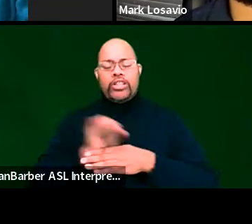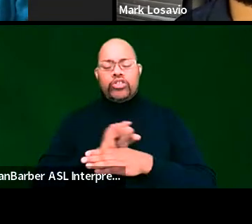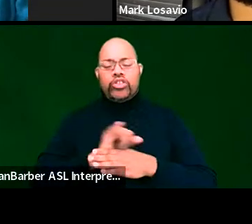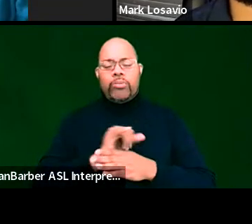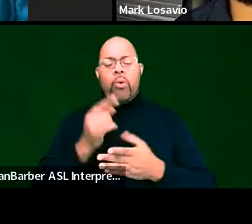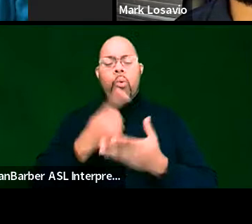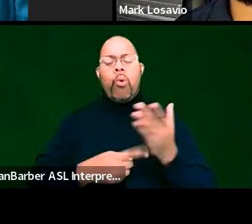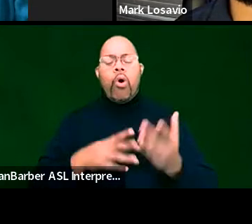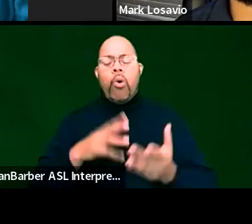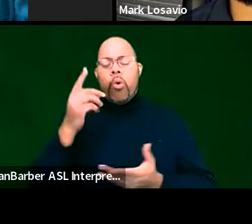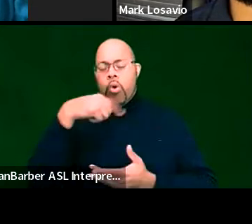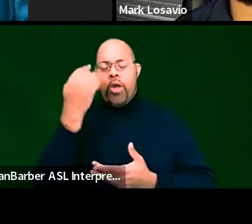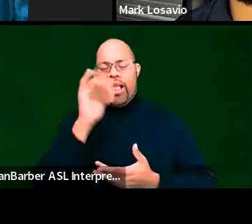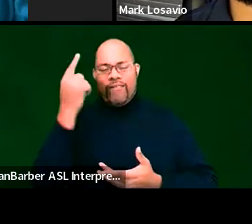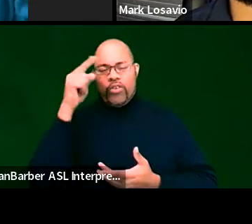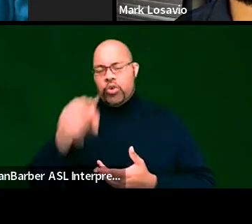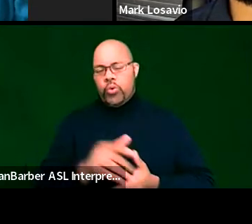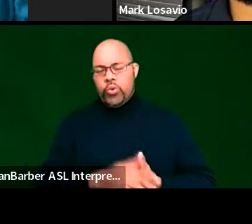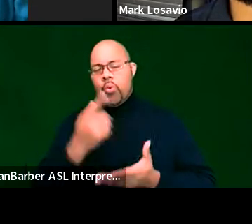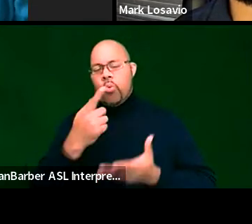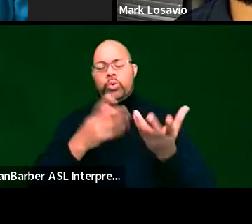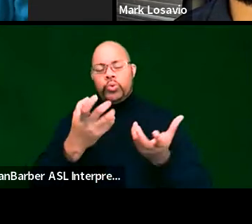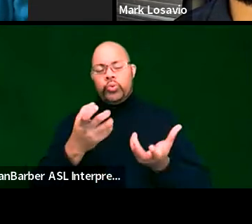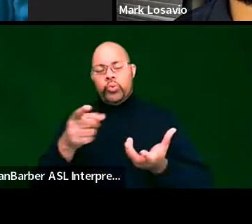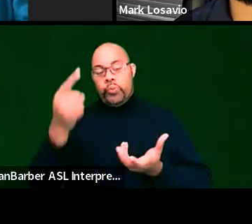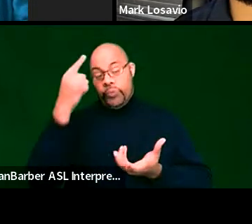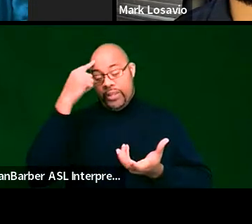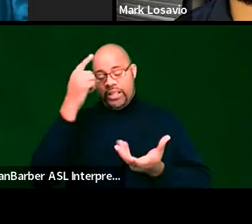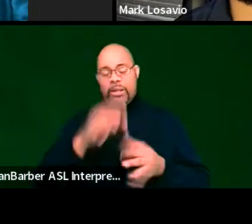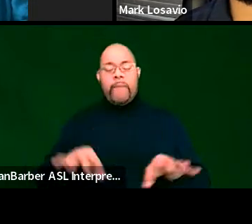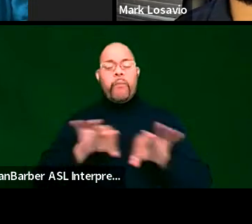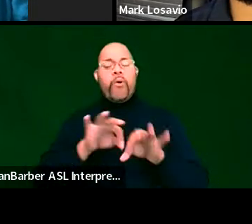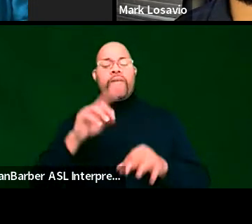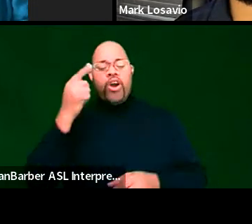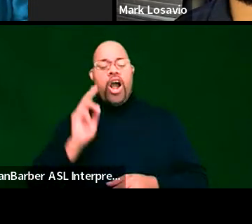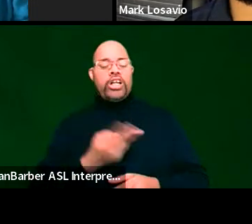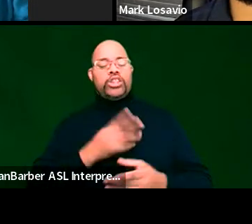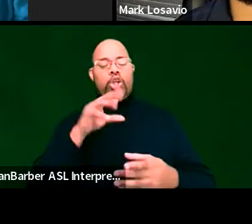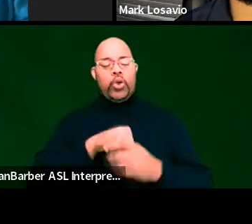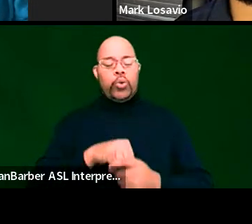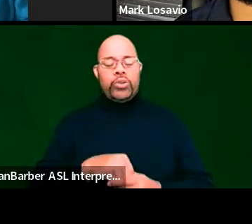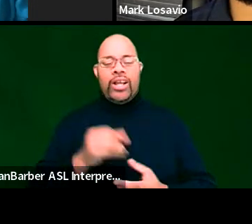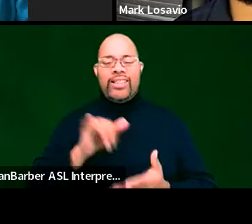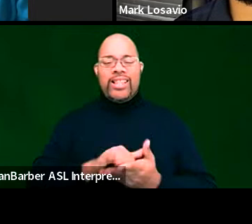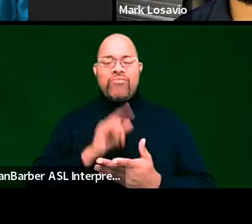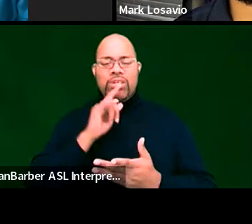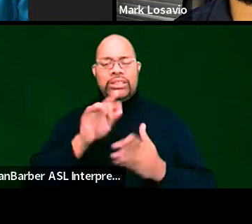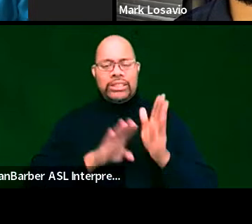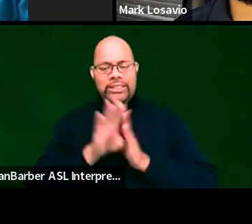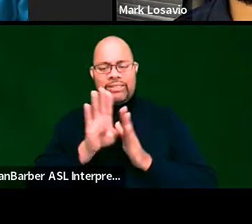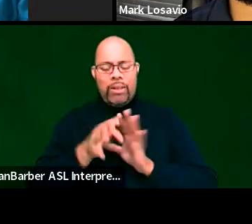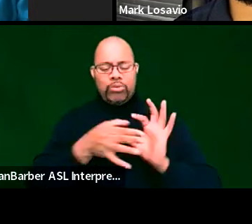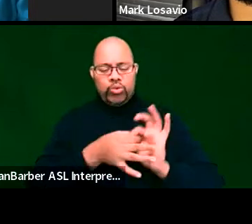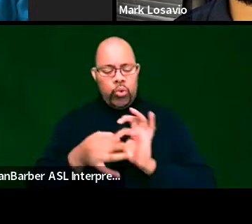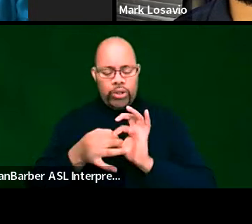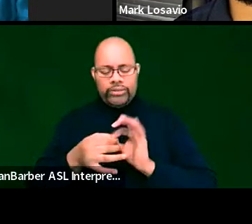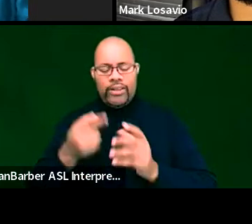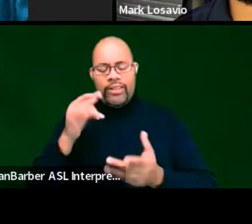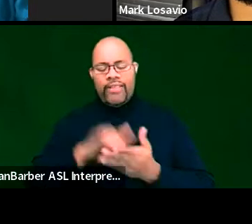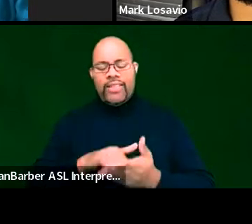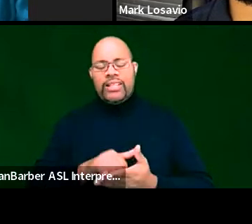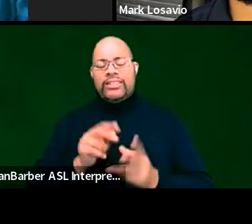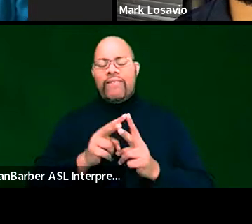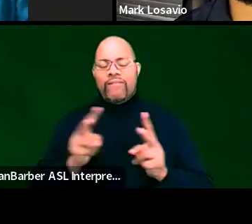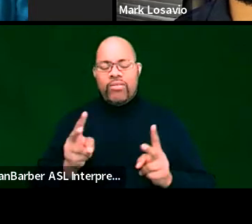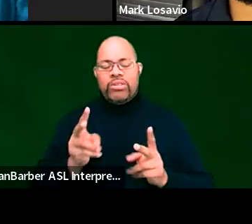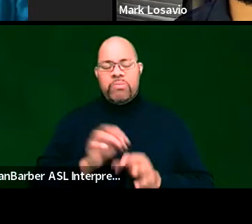What would it look like for you? Like, what do you all think would be important for us to include? And it was crafted jointly. And I think that that's a